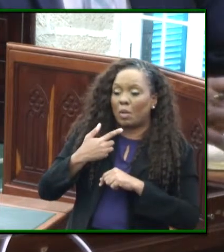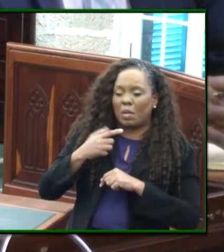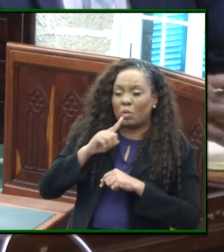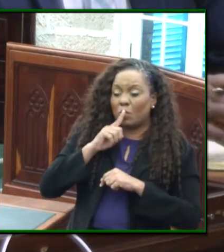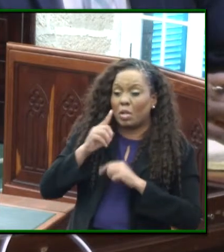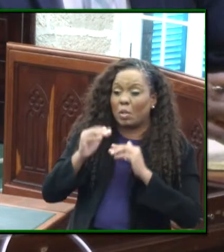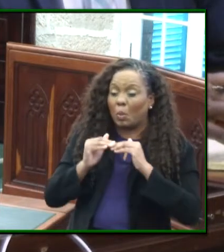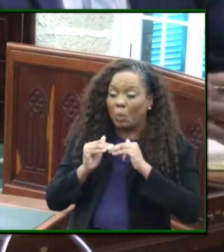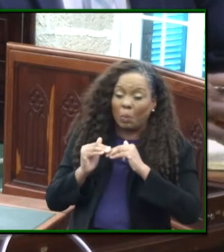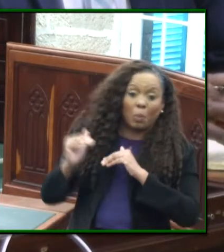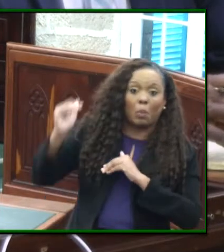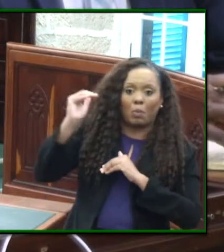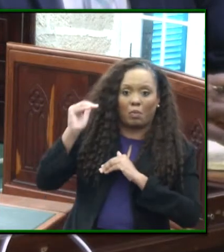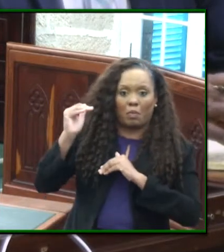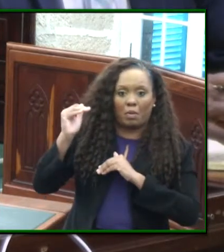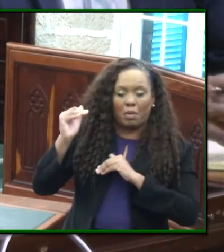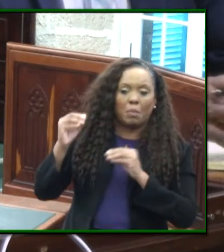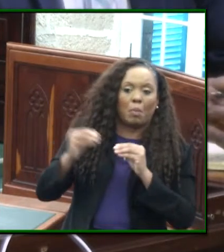that number.